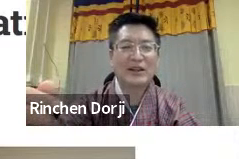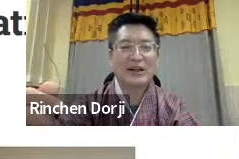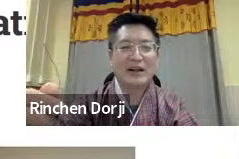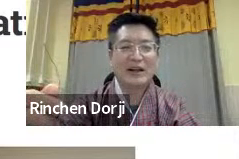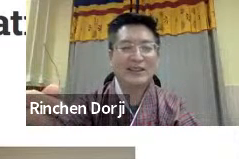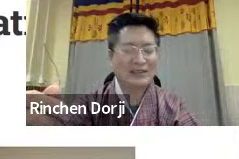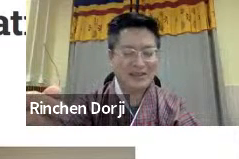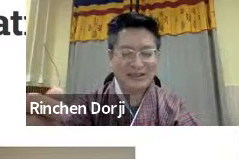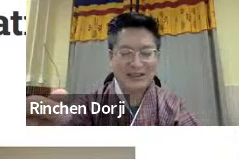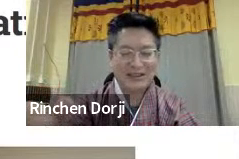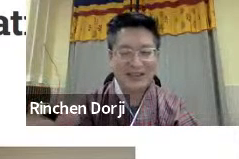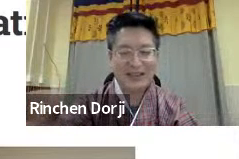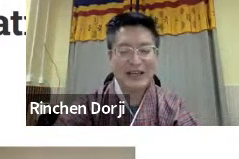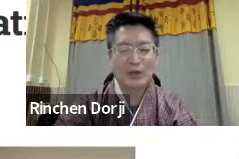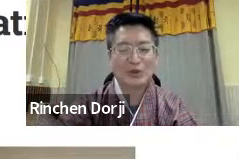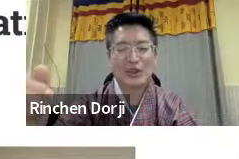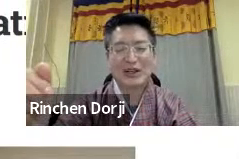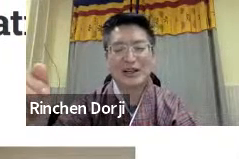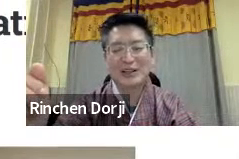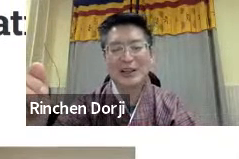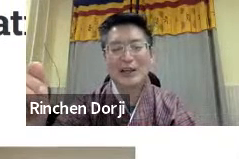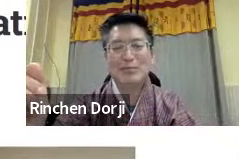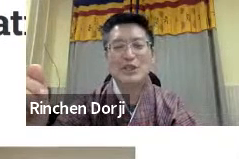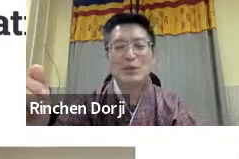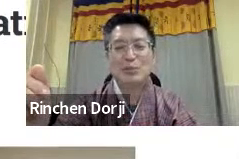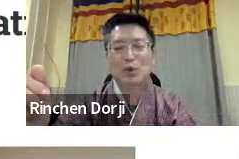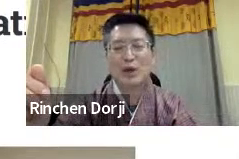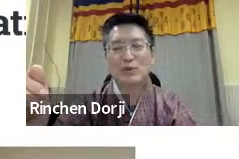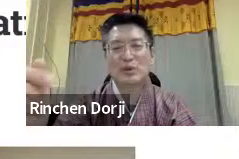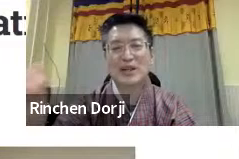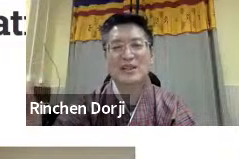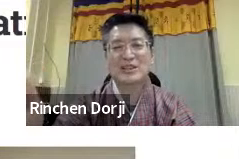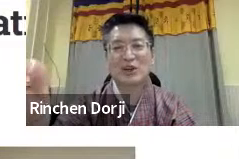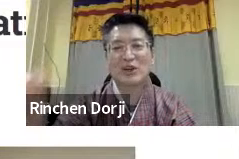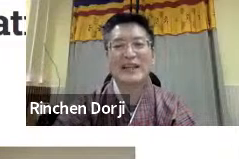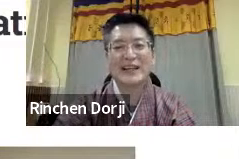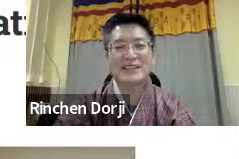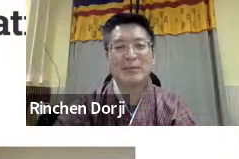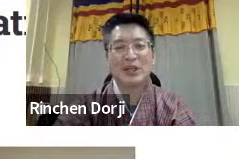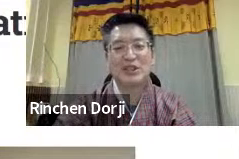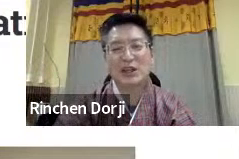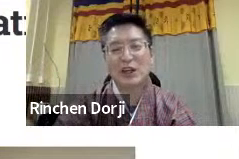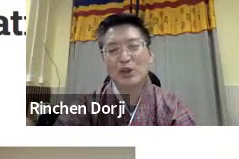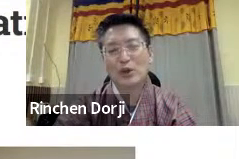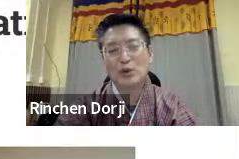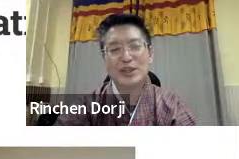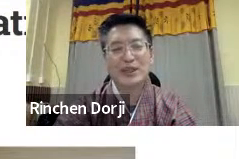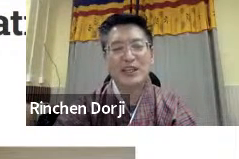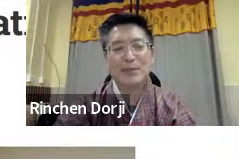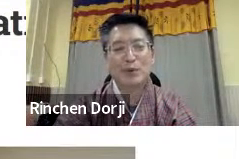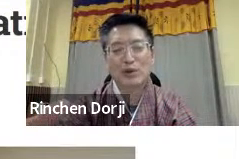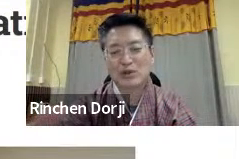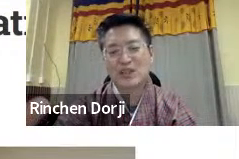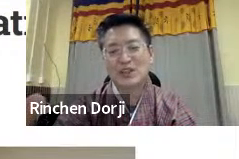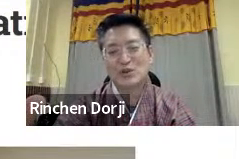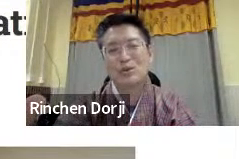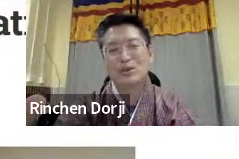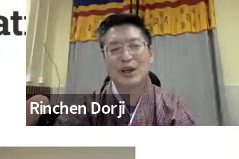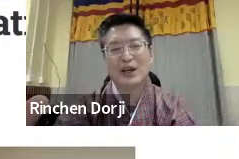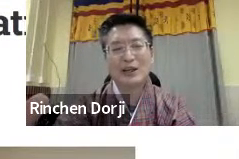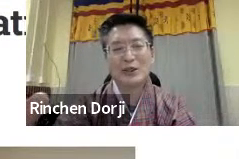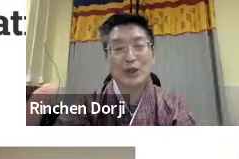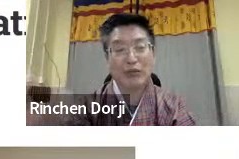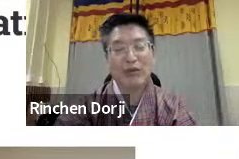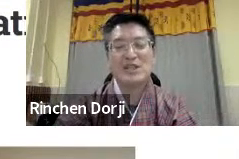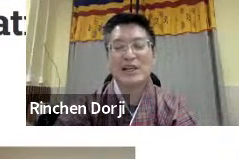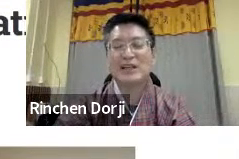online, an in-house PD program to conduct online examination using e-proctoring tools